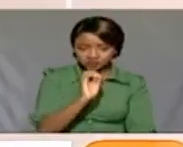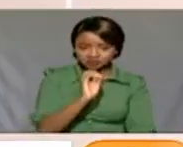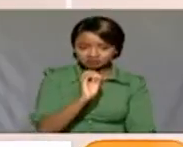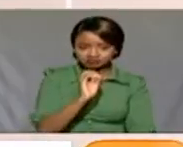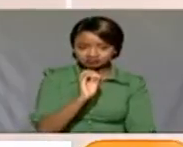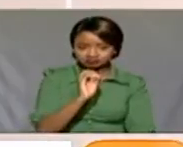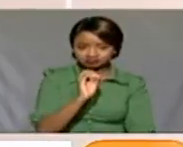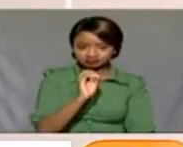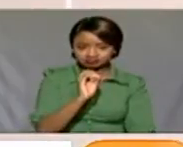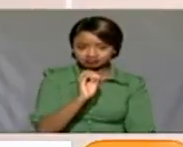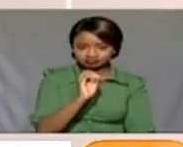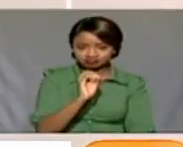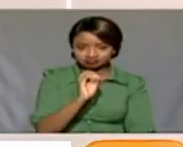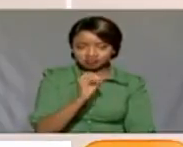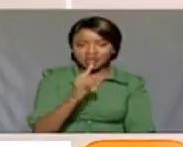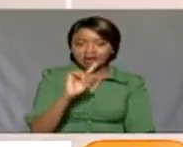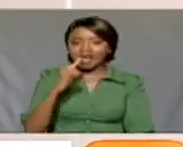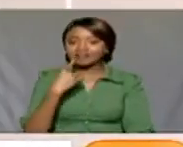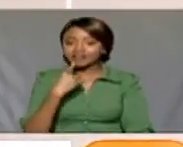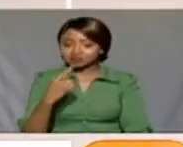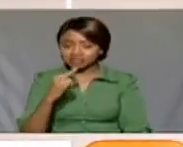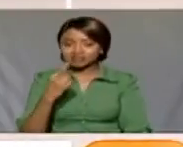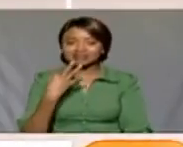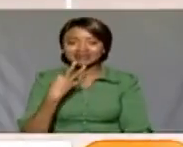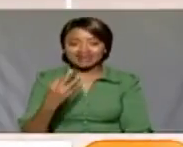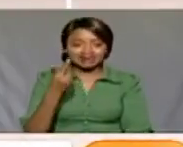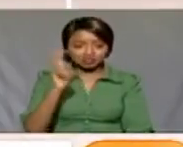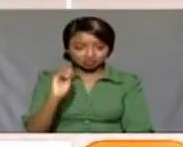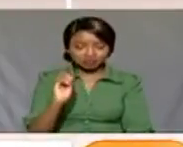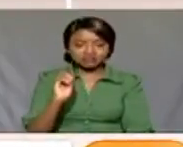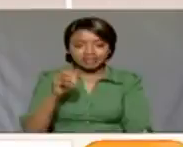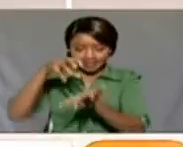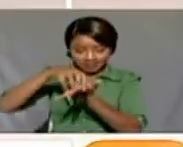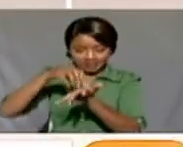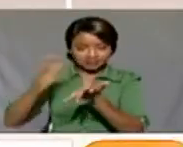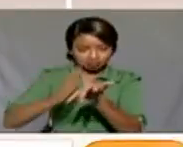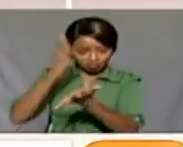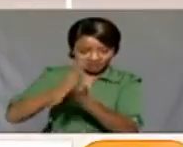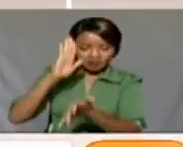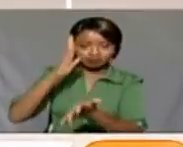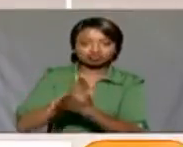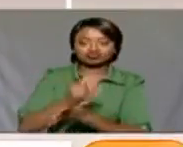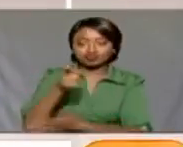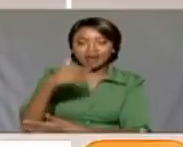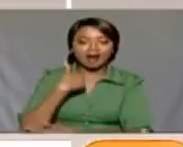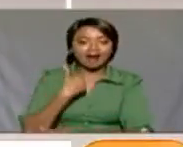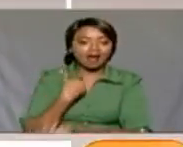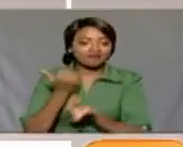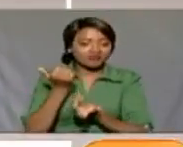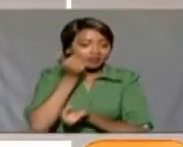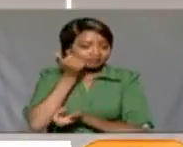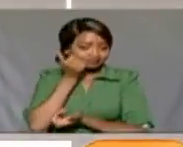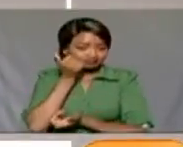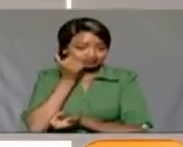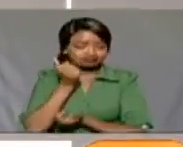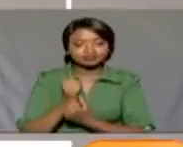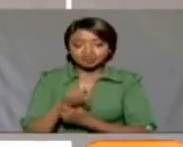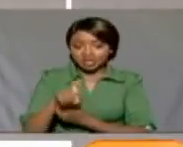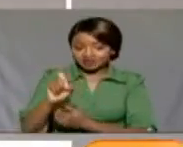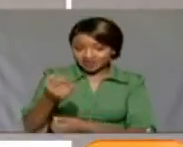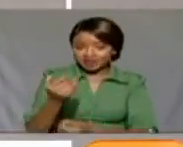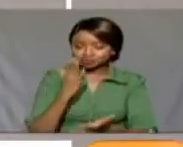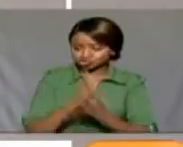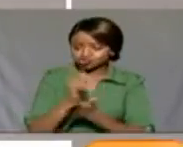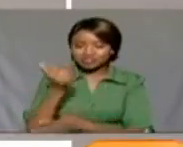than 1,320 confirmed cases so far. So at the moment, we know that it's a deadly disease, but it's